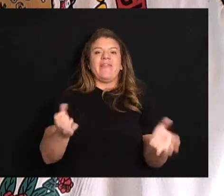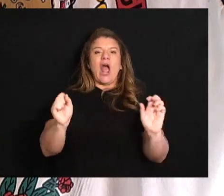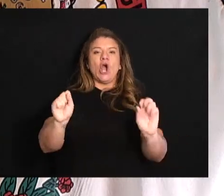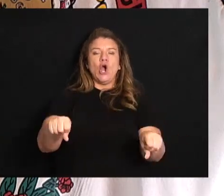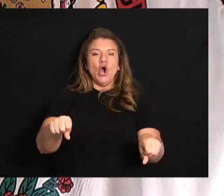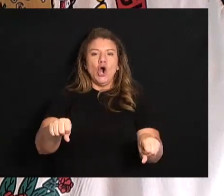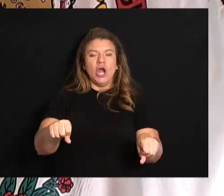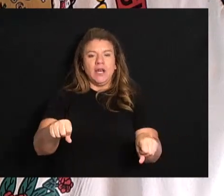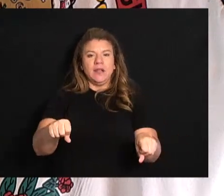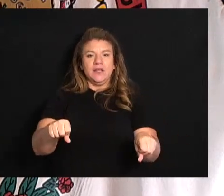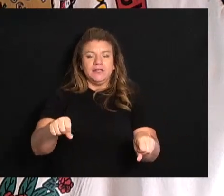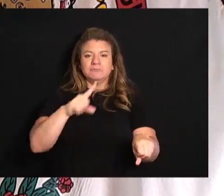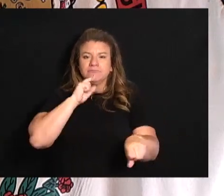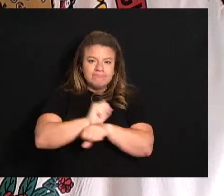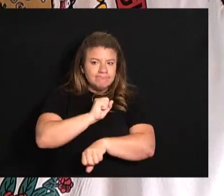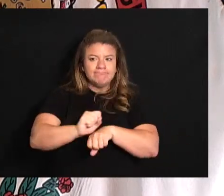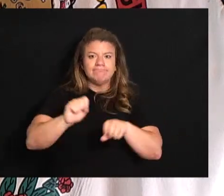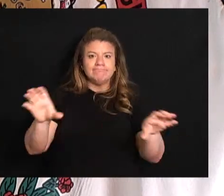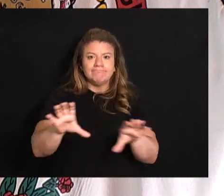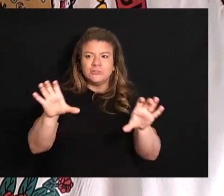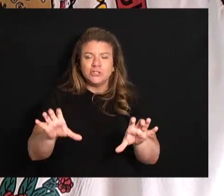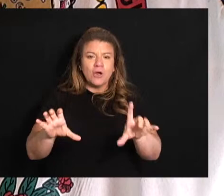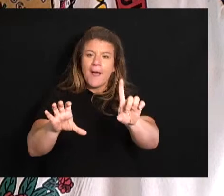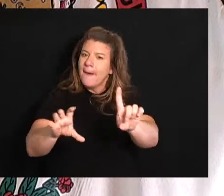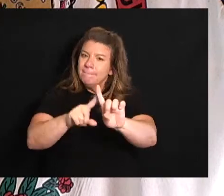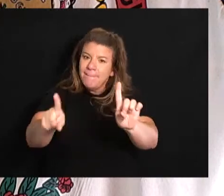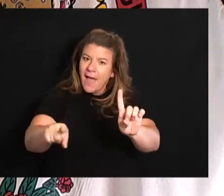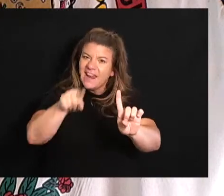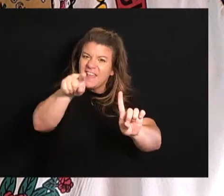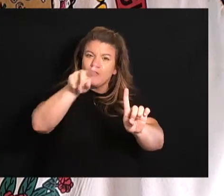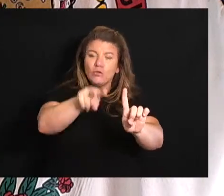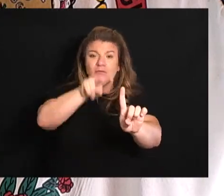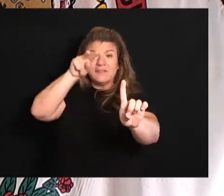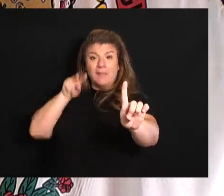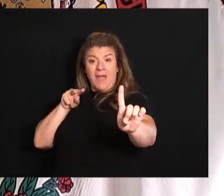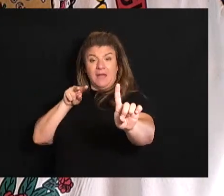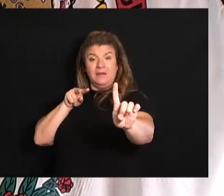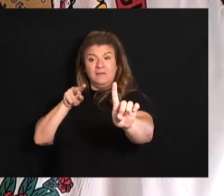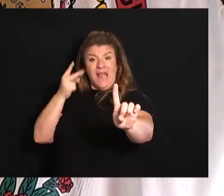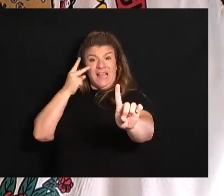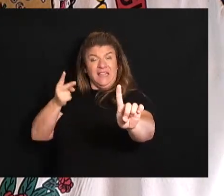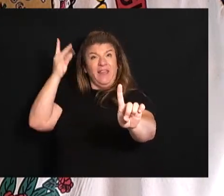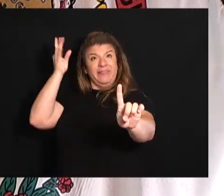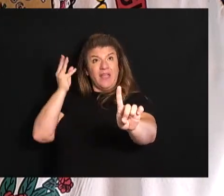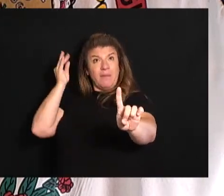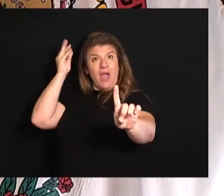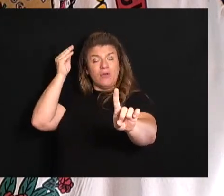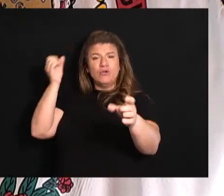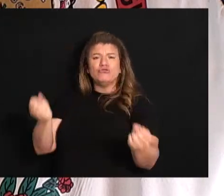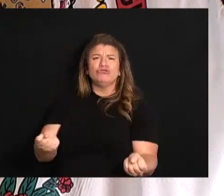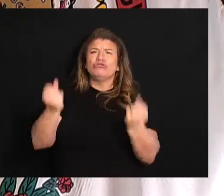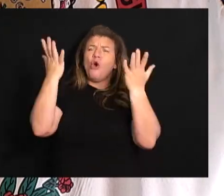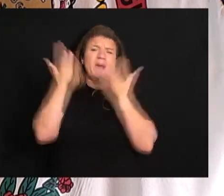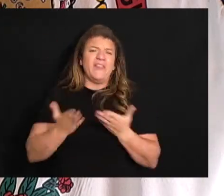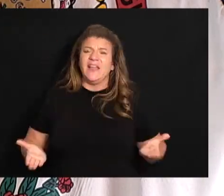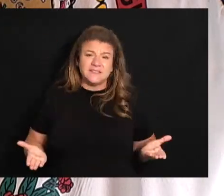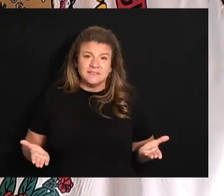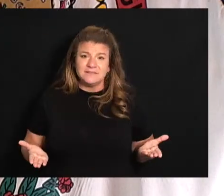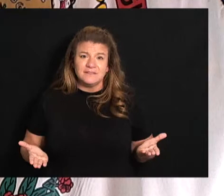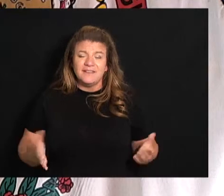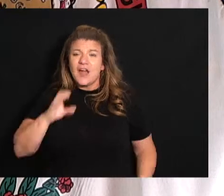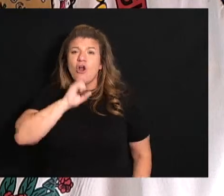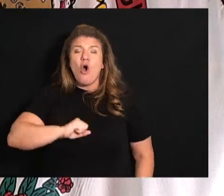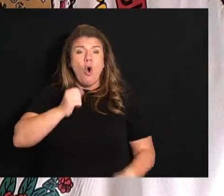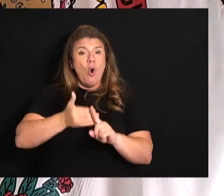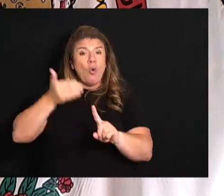the simple fact, if we just stepped back and thought about it. So many things that our former